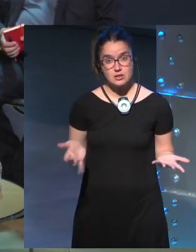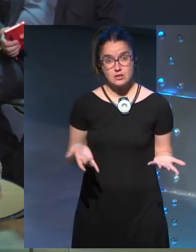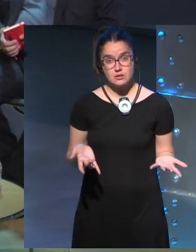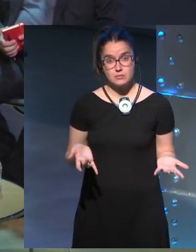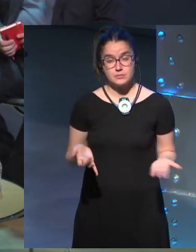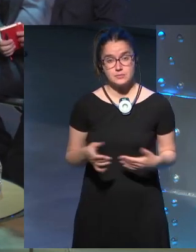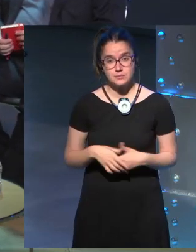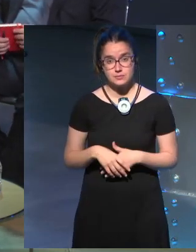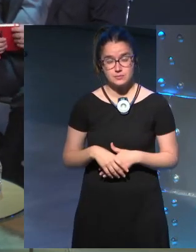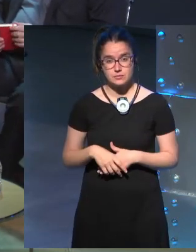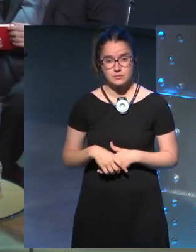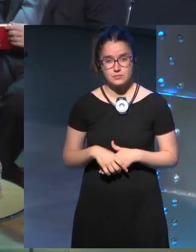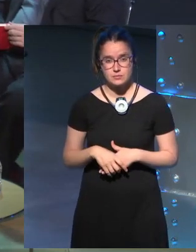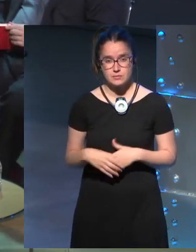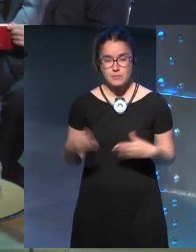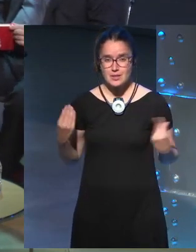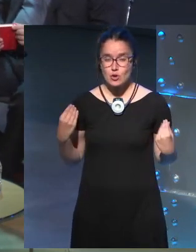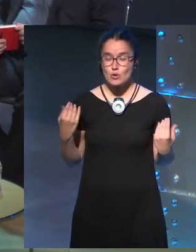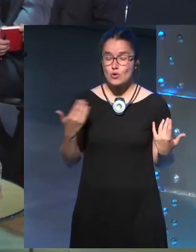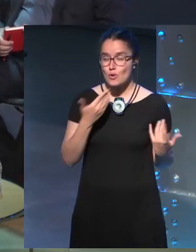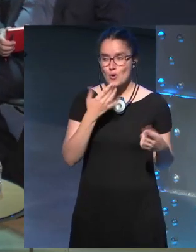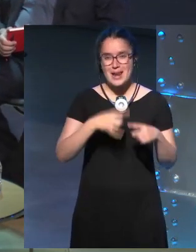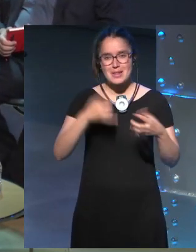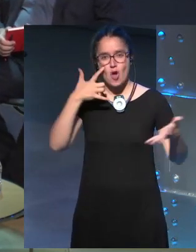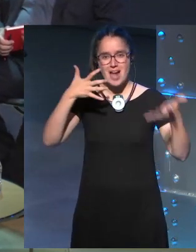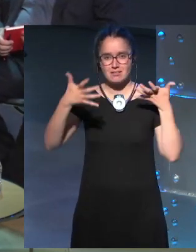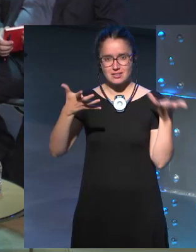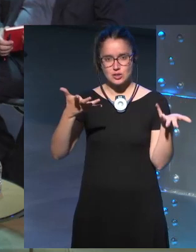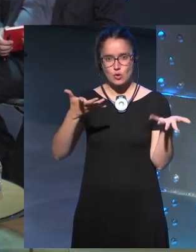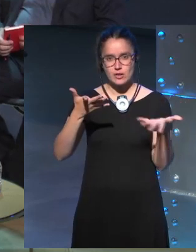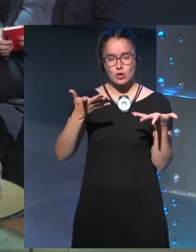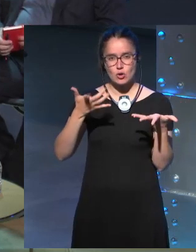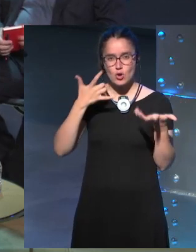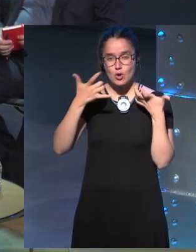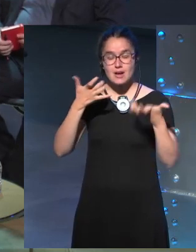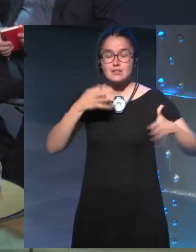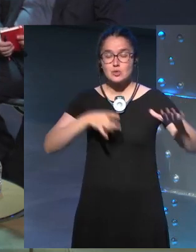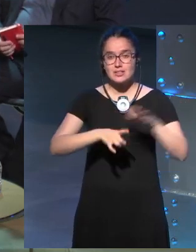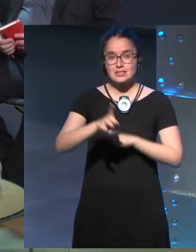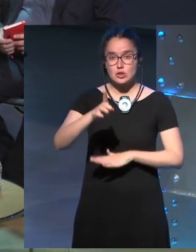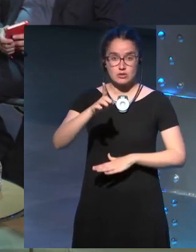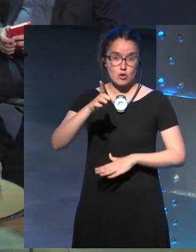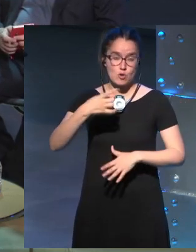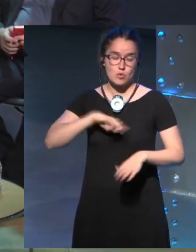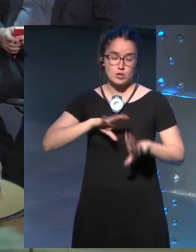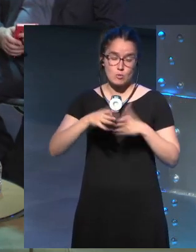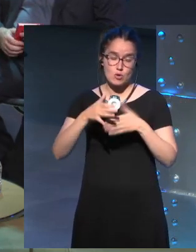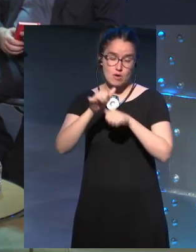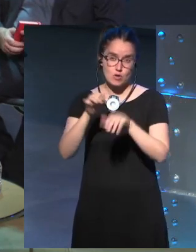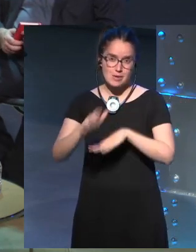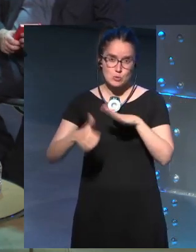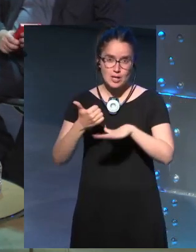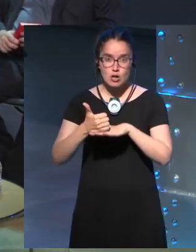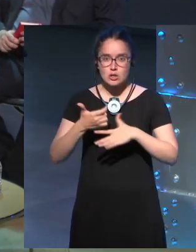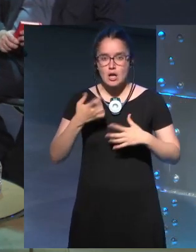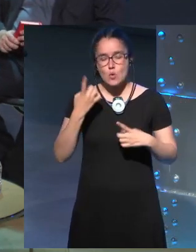perfecting the art which you're trying to develop in your own team in a superior way. And there's a moral lesson